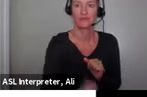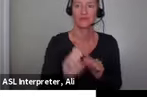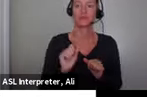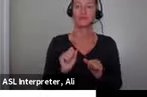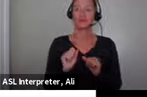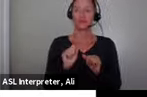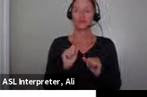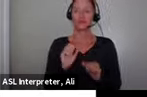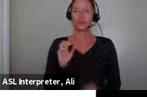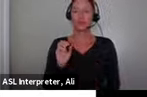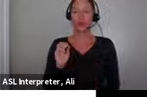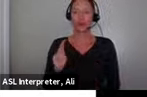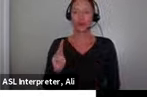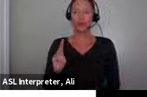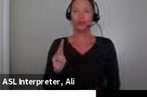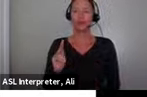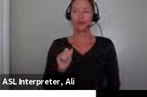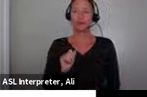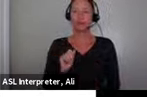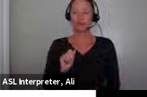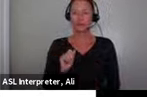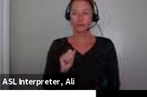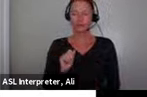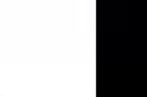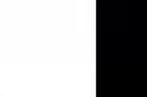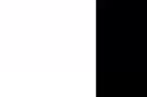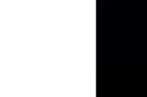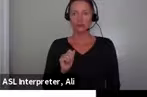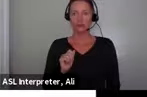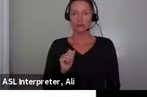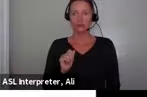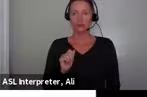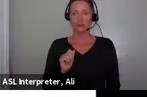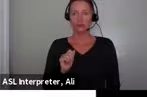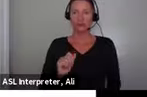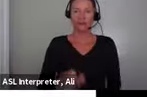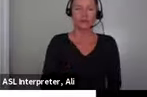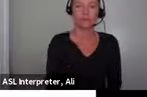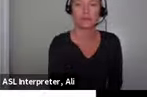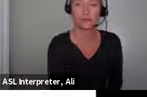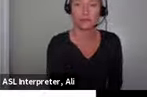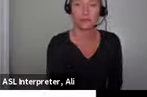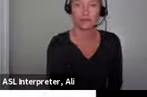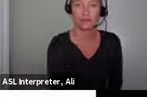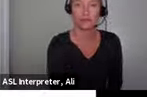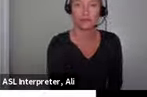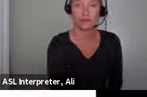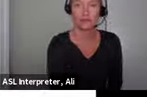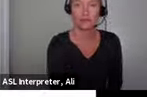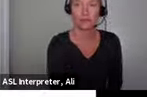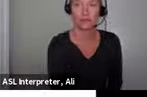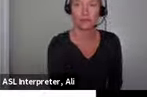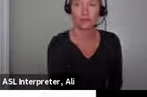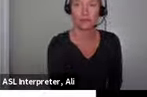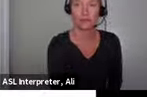Okay, let me take a moment to have the Spanish interpreter check if there are any questions on the Spanish line.